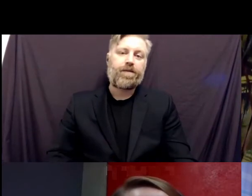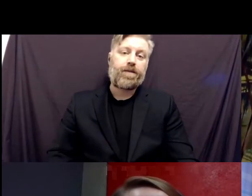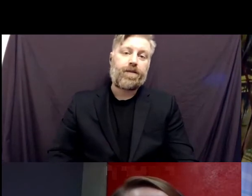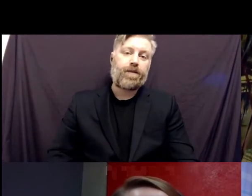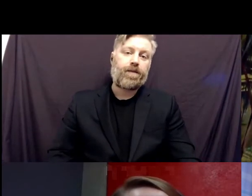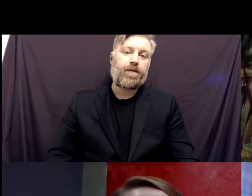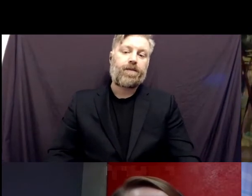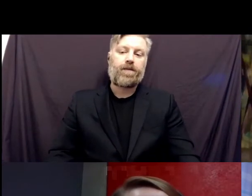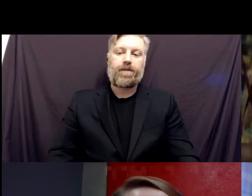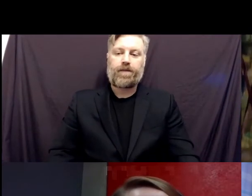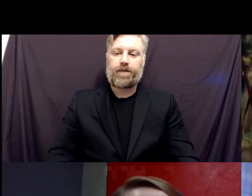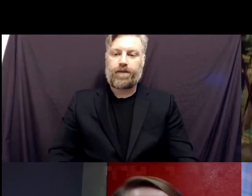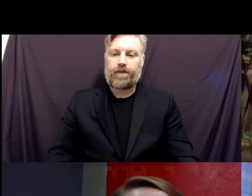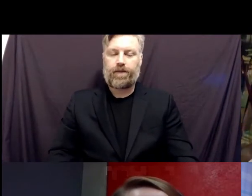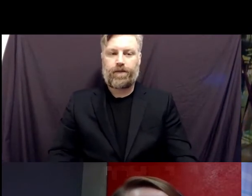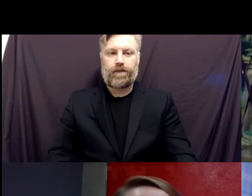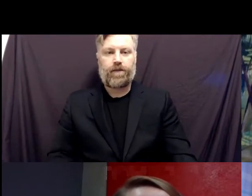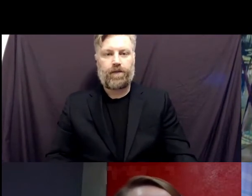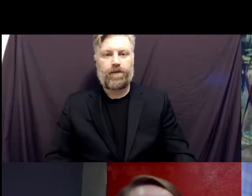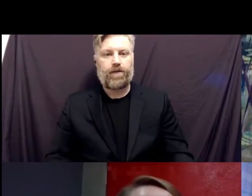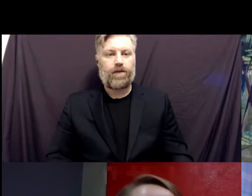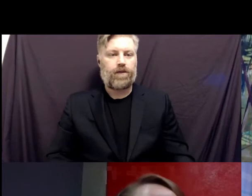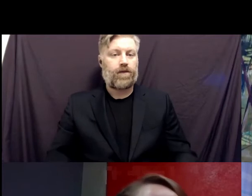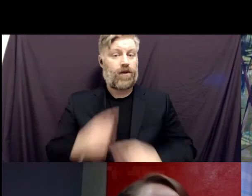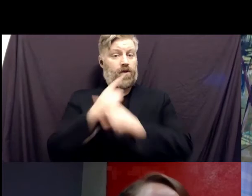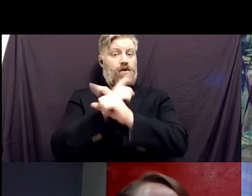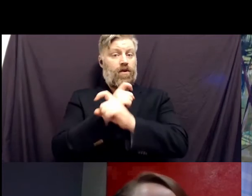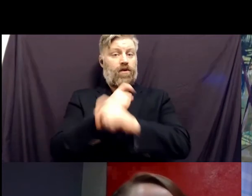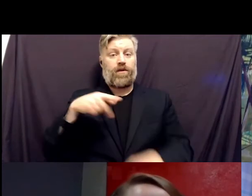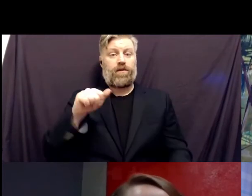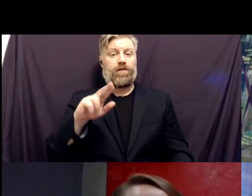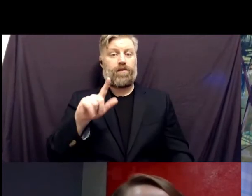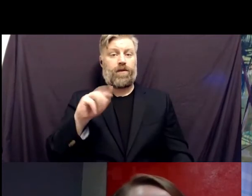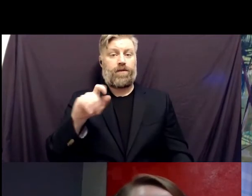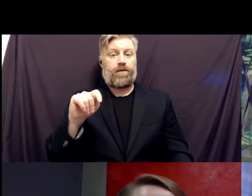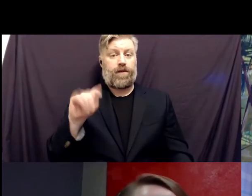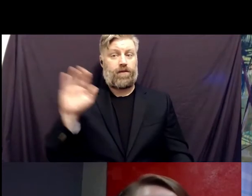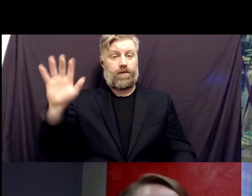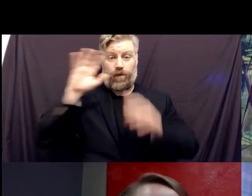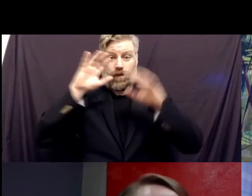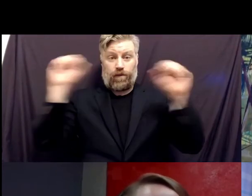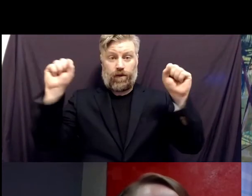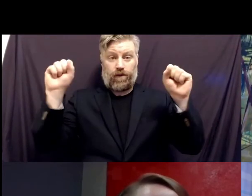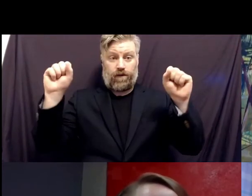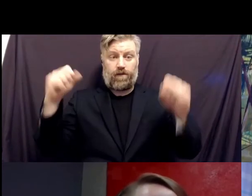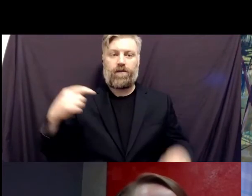to the president of the Austrian Parliament to donate this